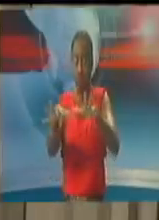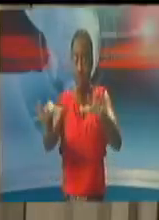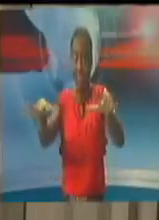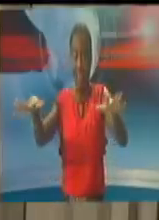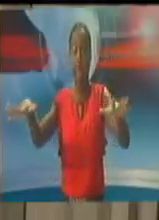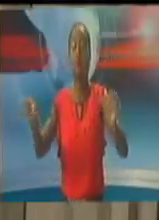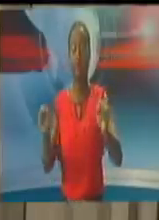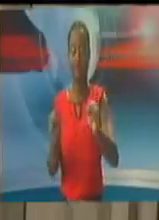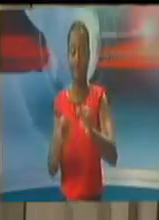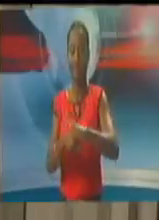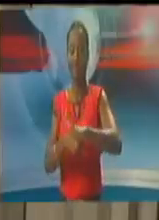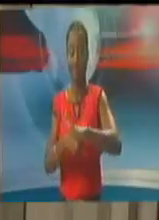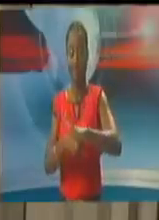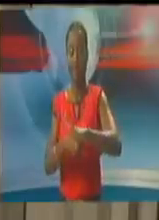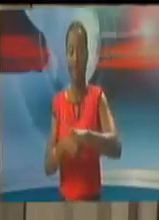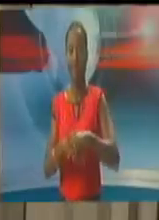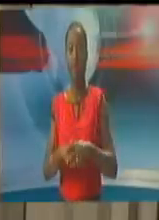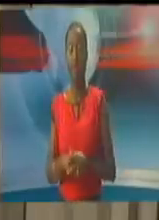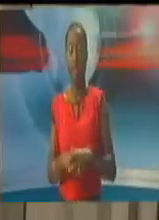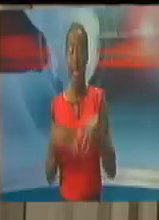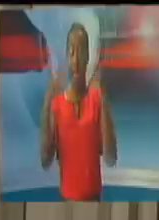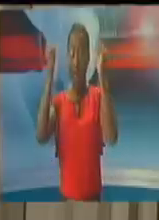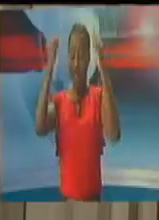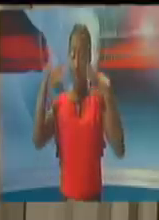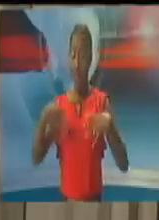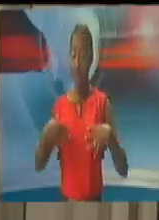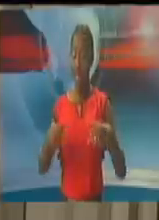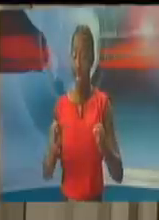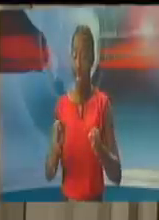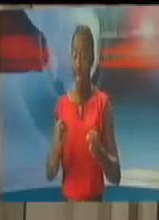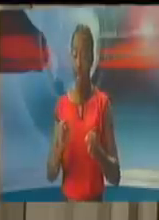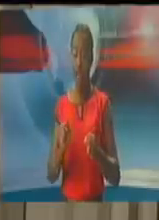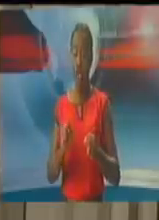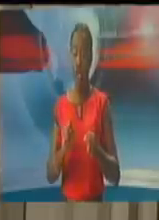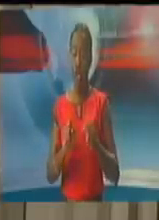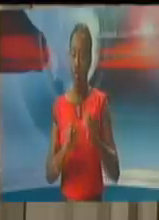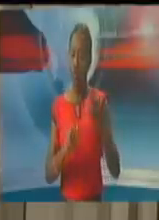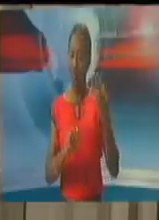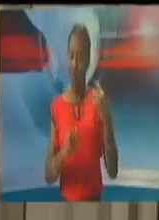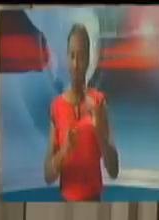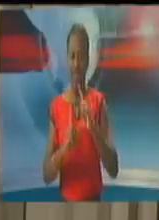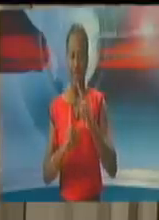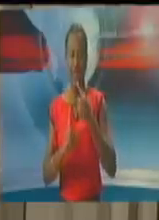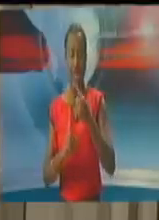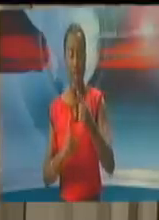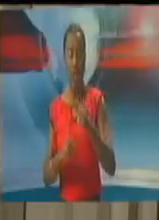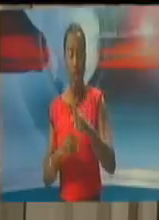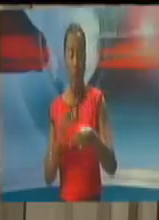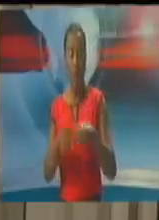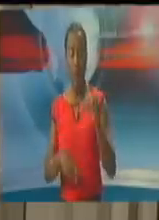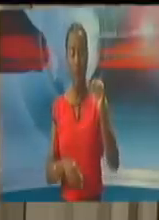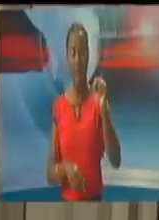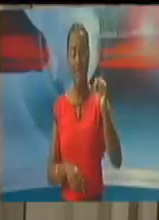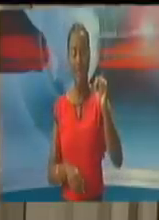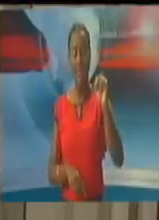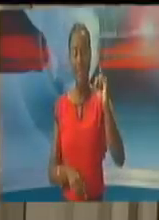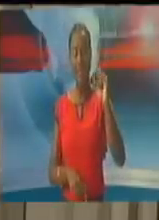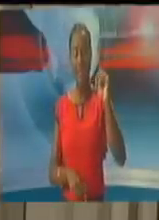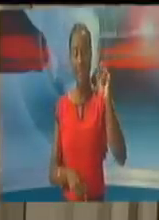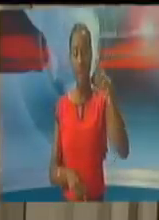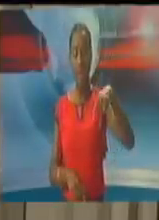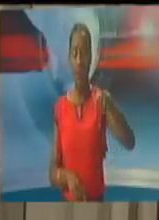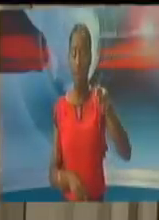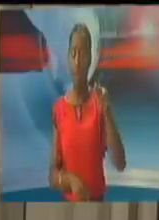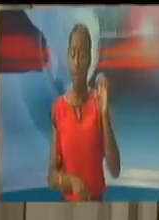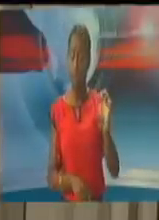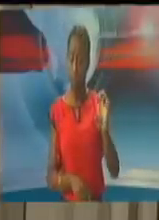COVID-19. The Minister of Health referred to a few moments ago, Singapore, one of the